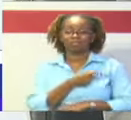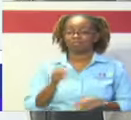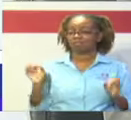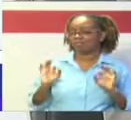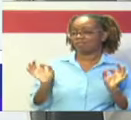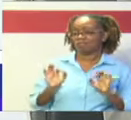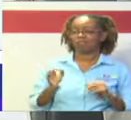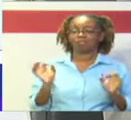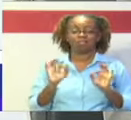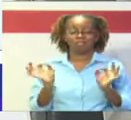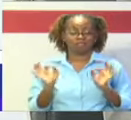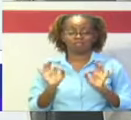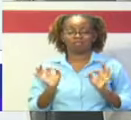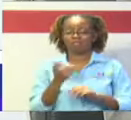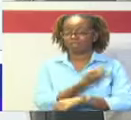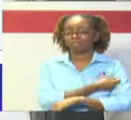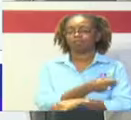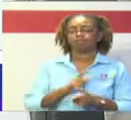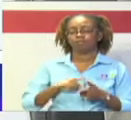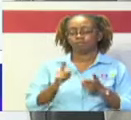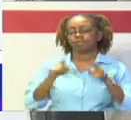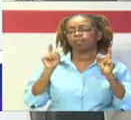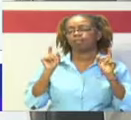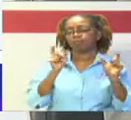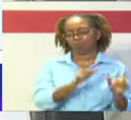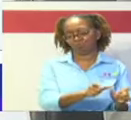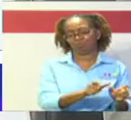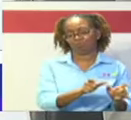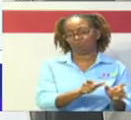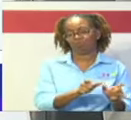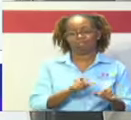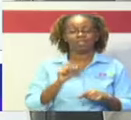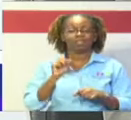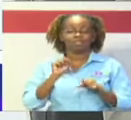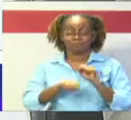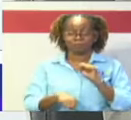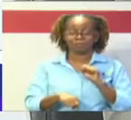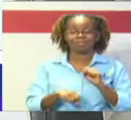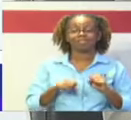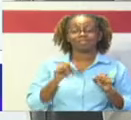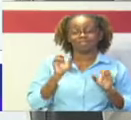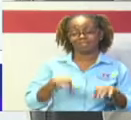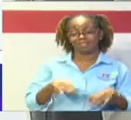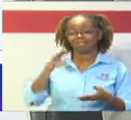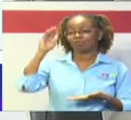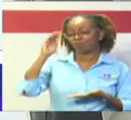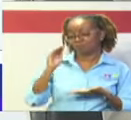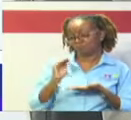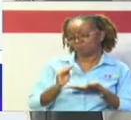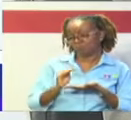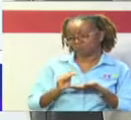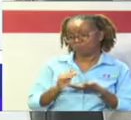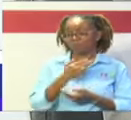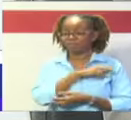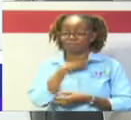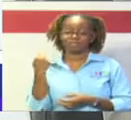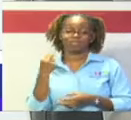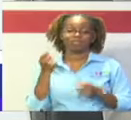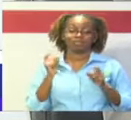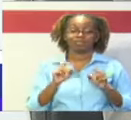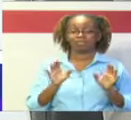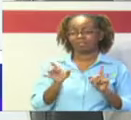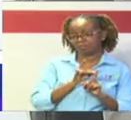plane. So all of these things help to reduce the likelihood that someone is positive on the airplane in the first place. In addition to